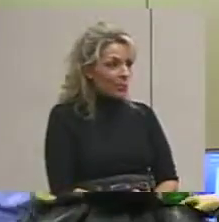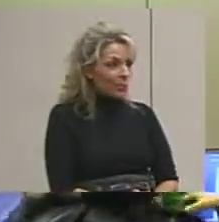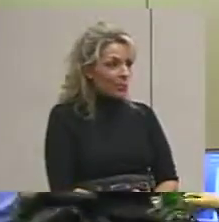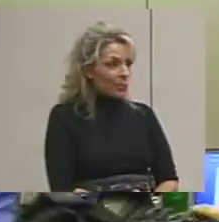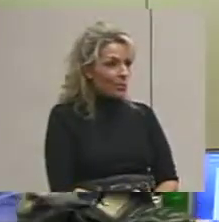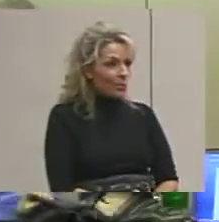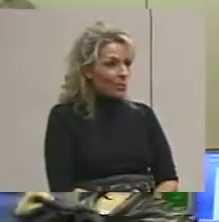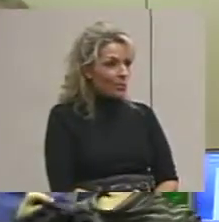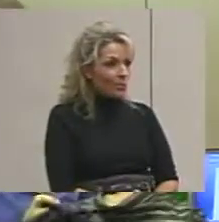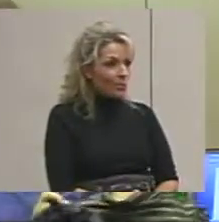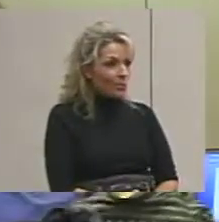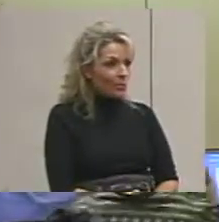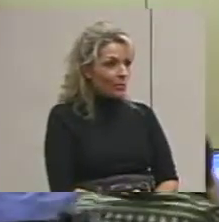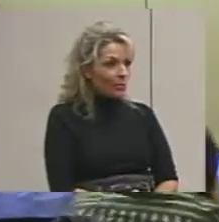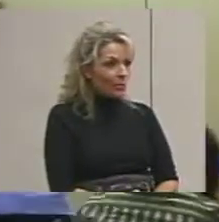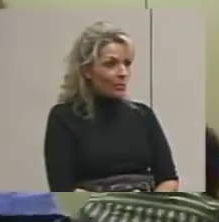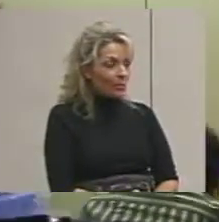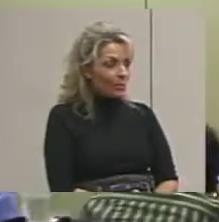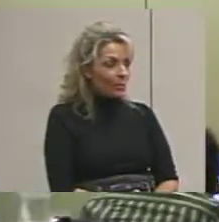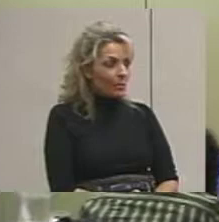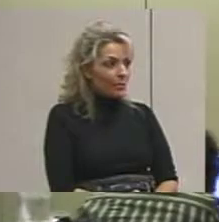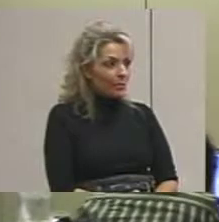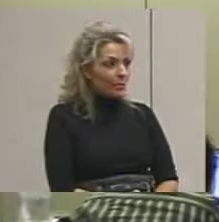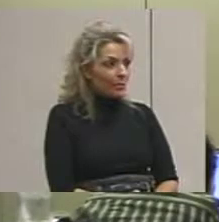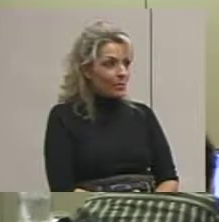Okay, great.